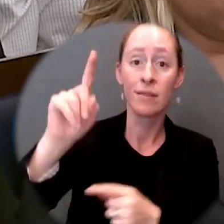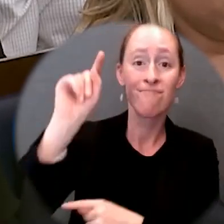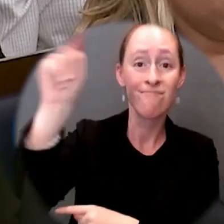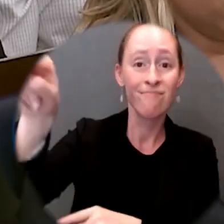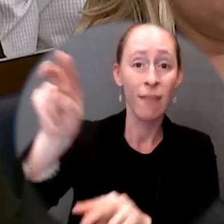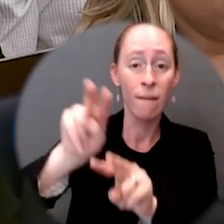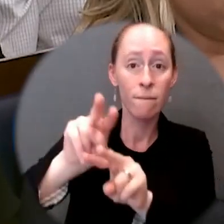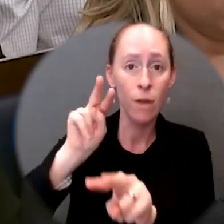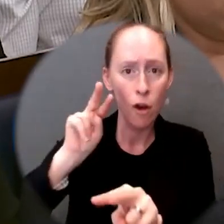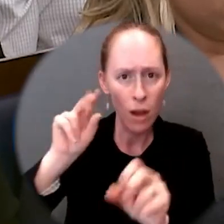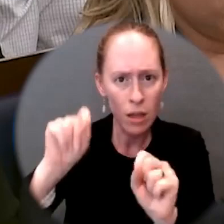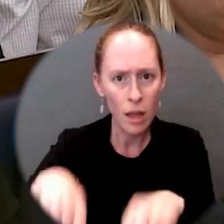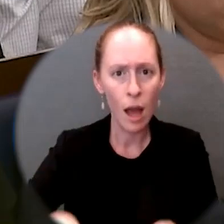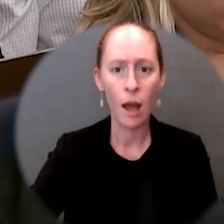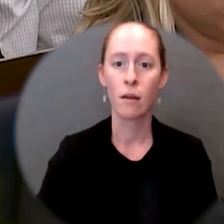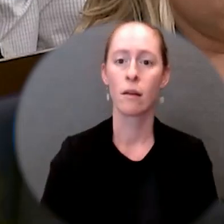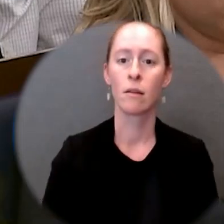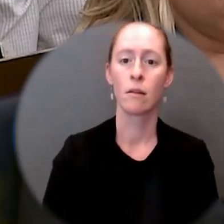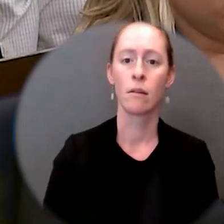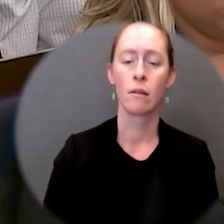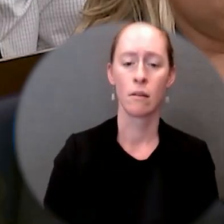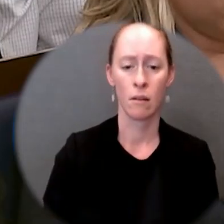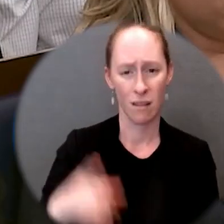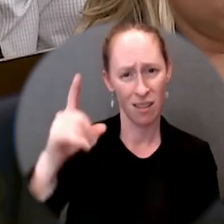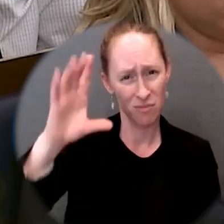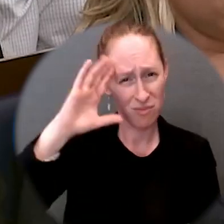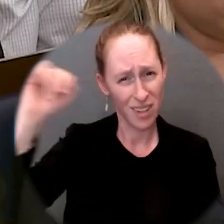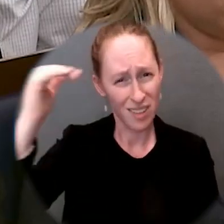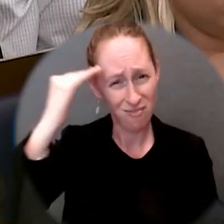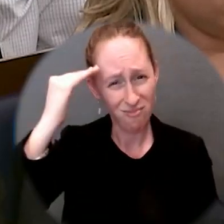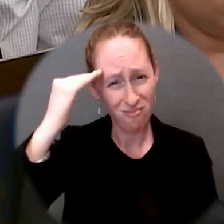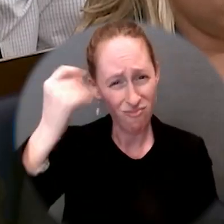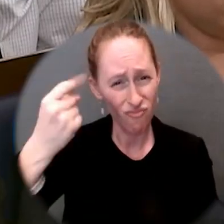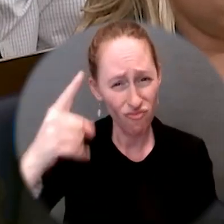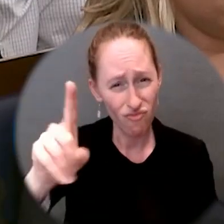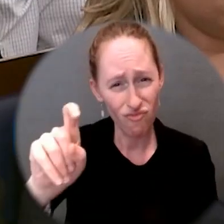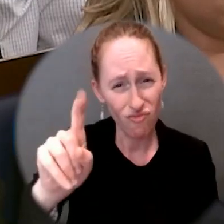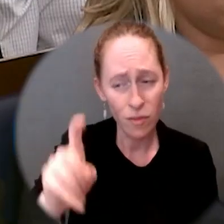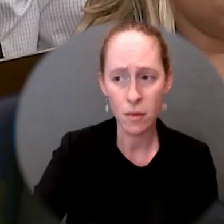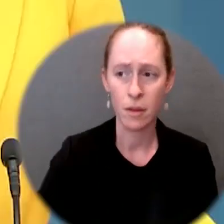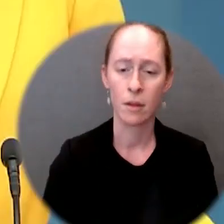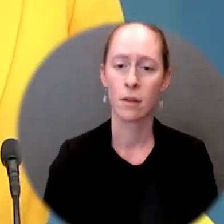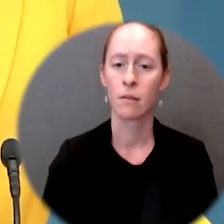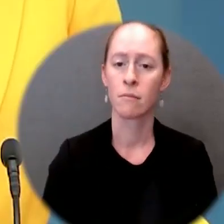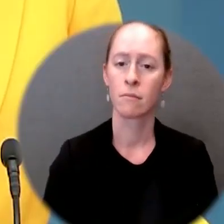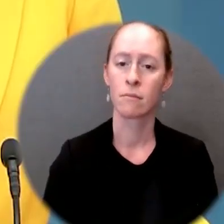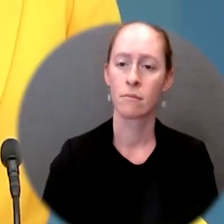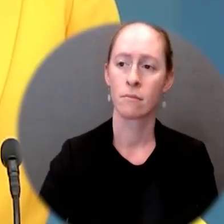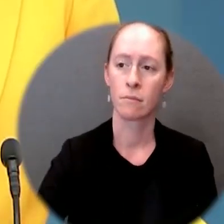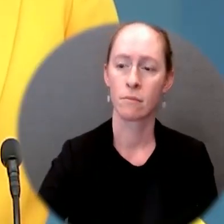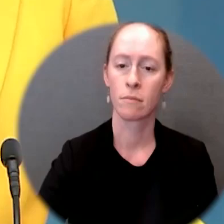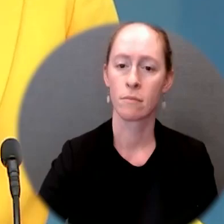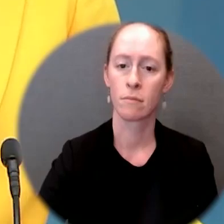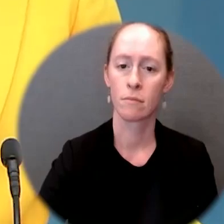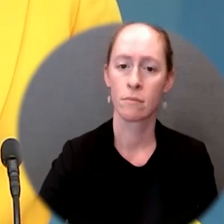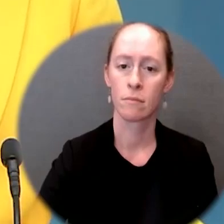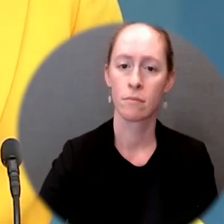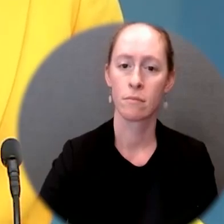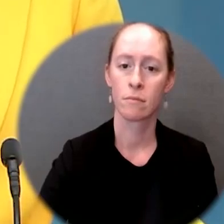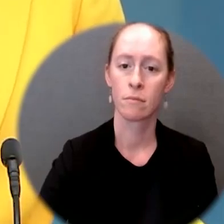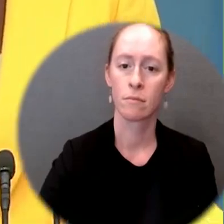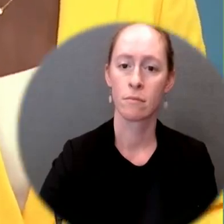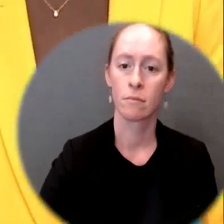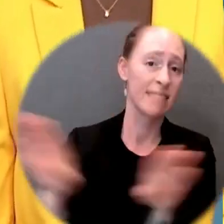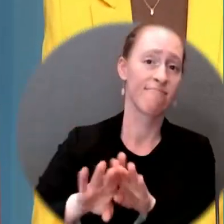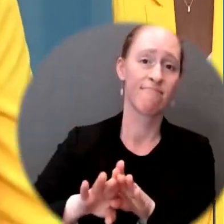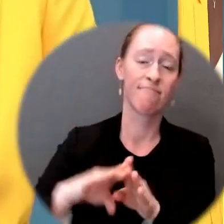they're not able to do that. Is the president sympathetic to that? Because that's the primary issue here. Yeah, so as you know, the president strongly supports